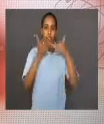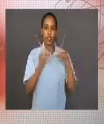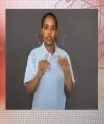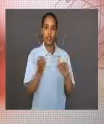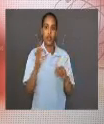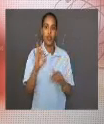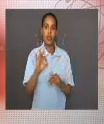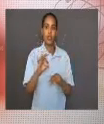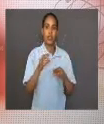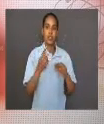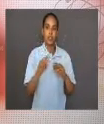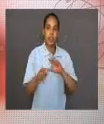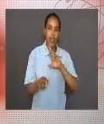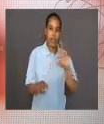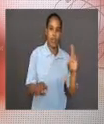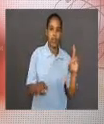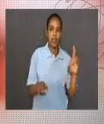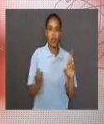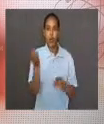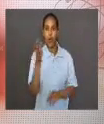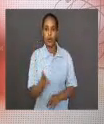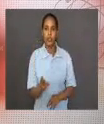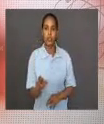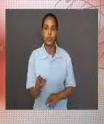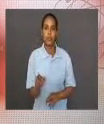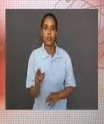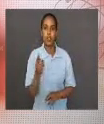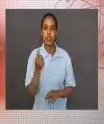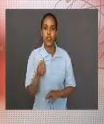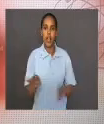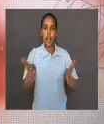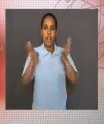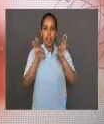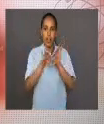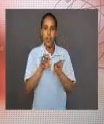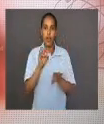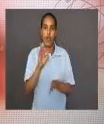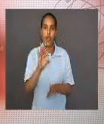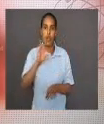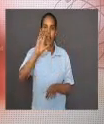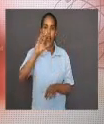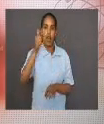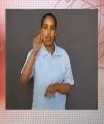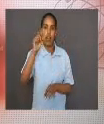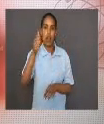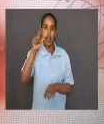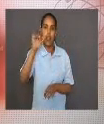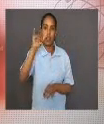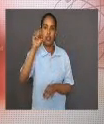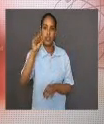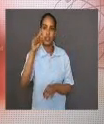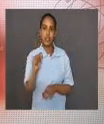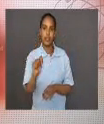concentration of the reactants, or the availability of a